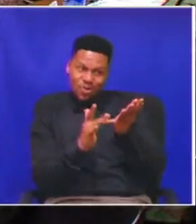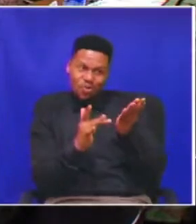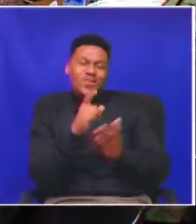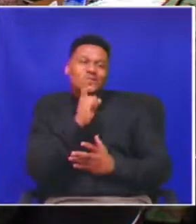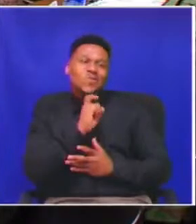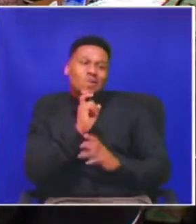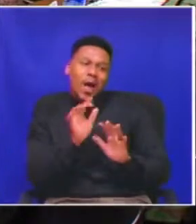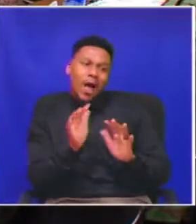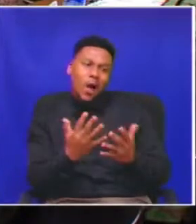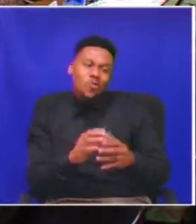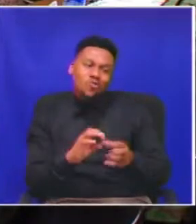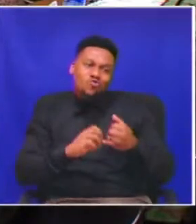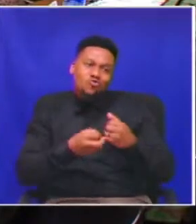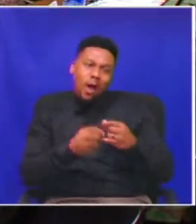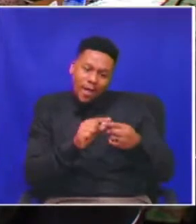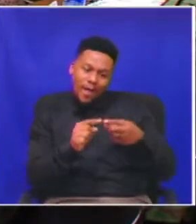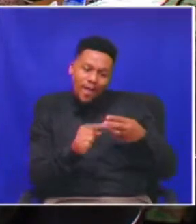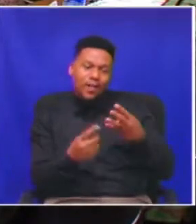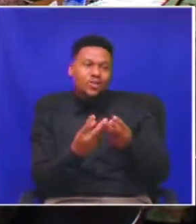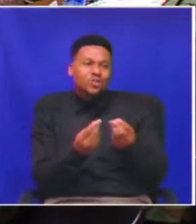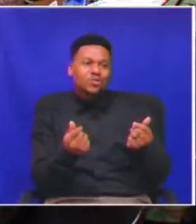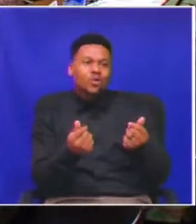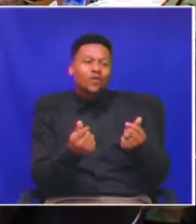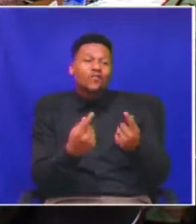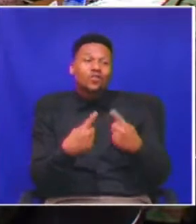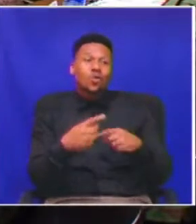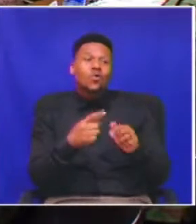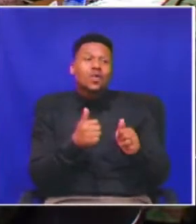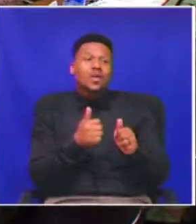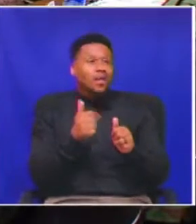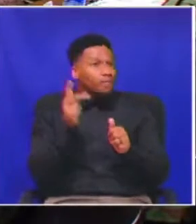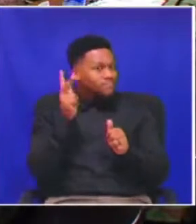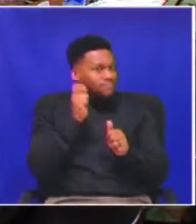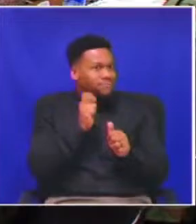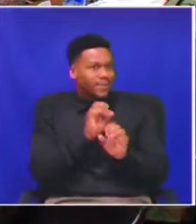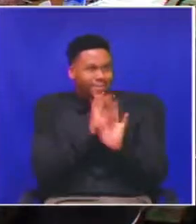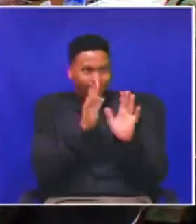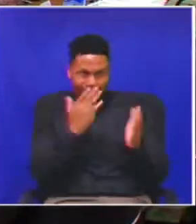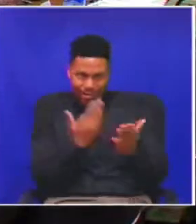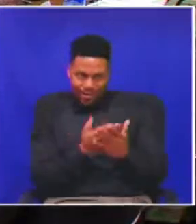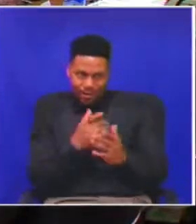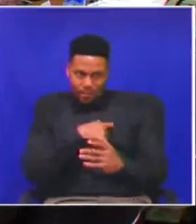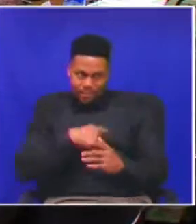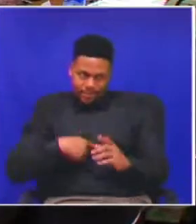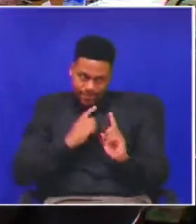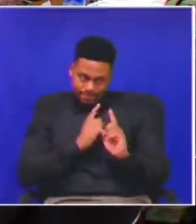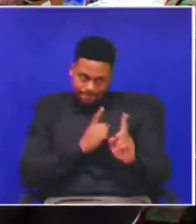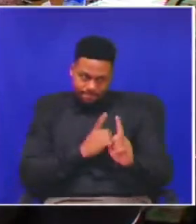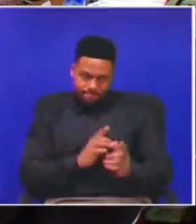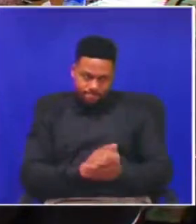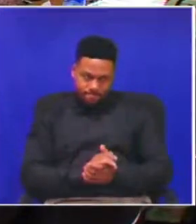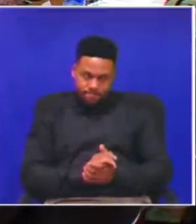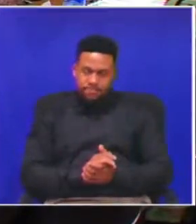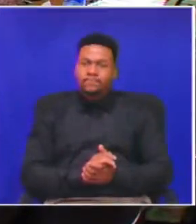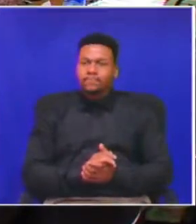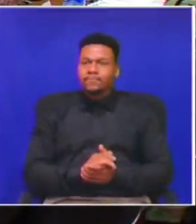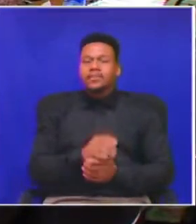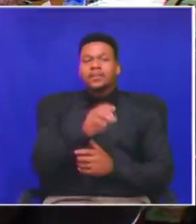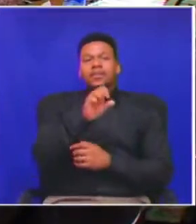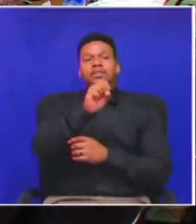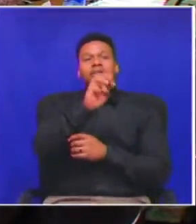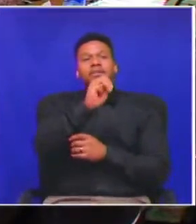that we are in order when you answer your questions. Honorable R. Smith, your follow-up